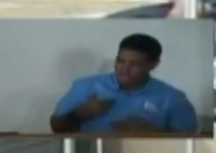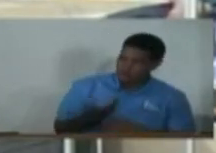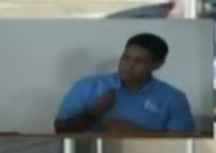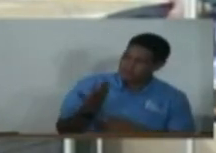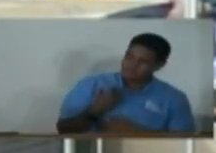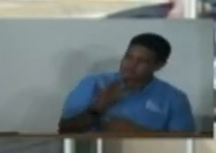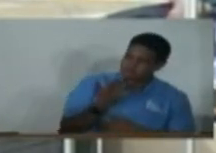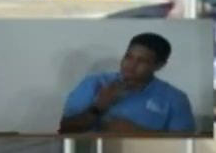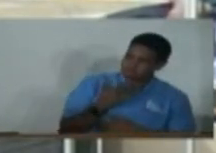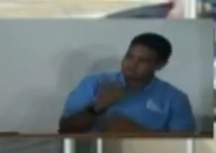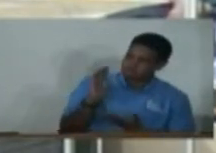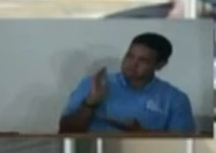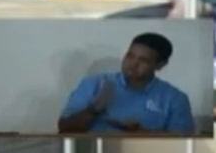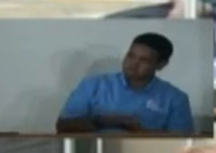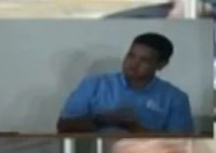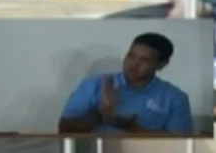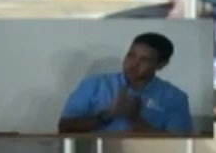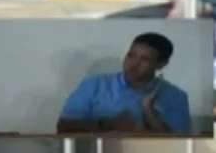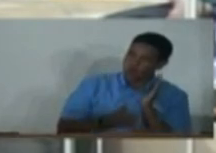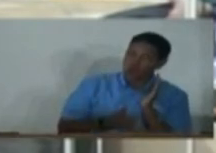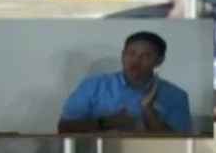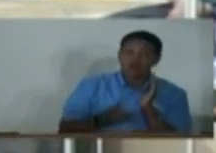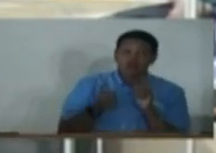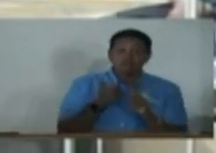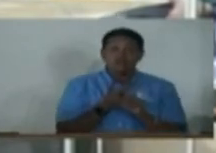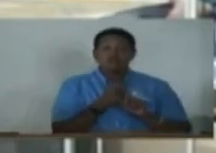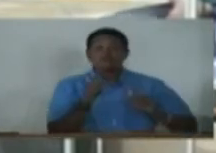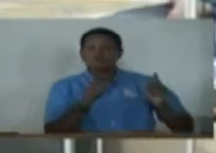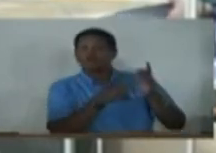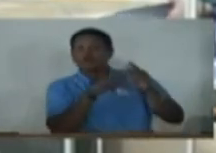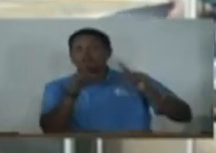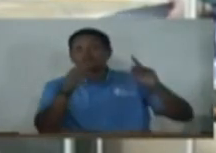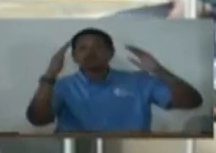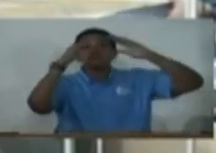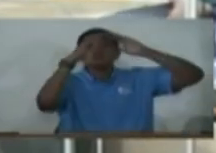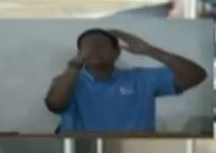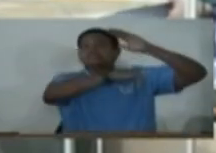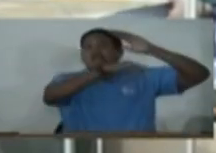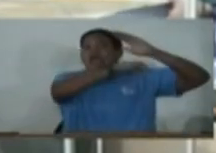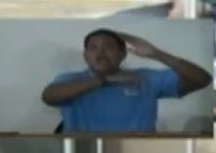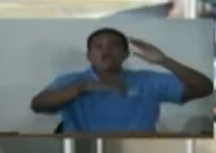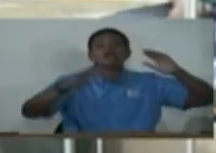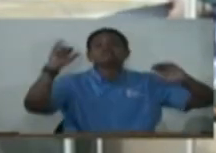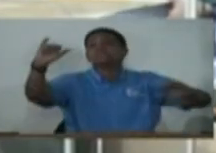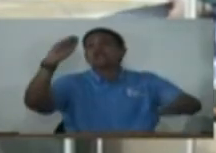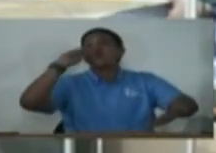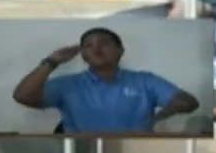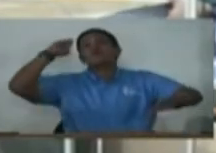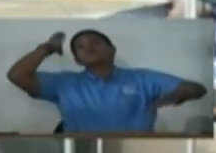Measures requiring persons to shelter in place, curfews, stay at home, and work from